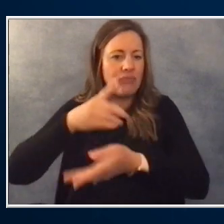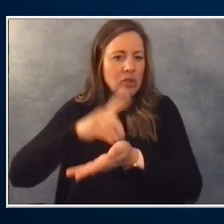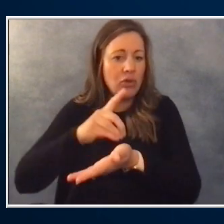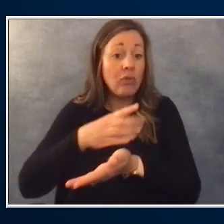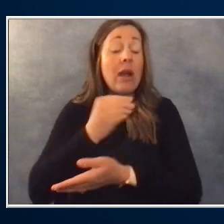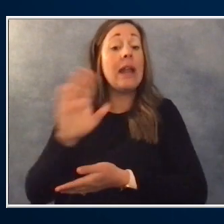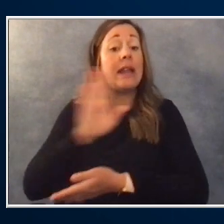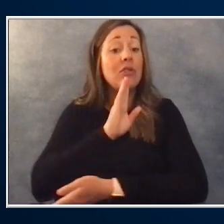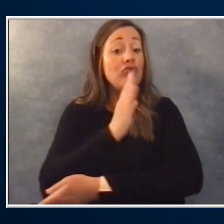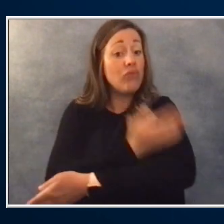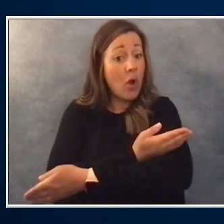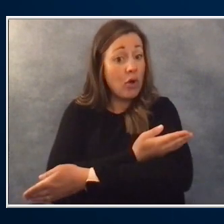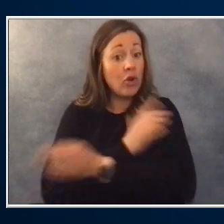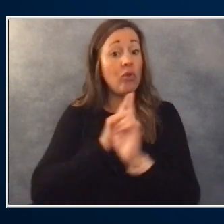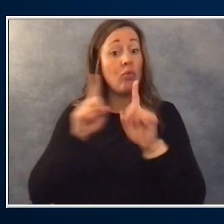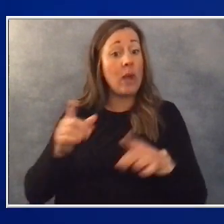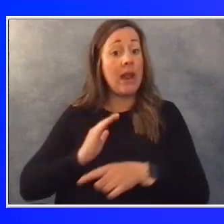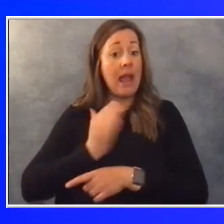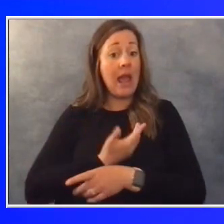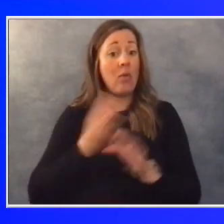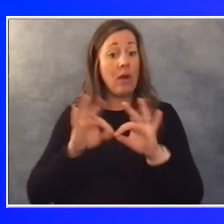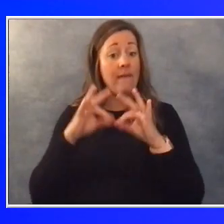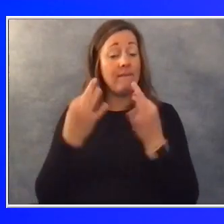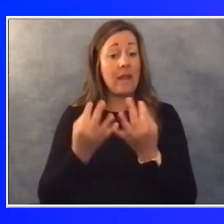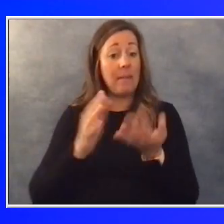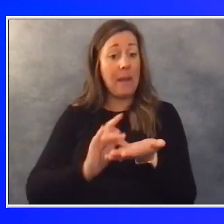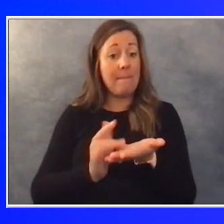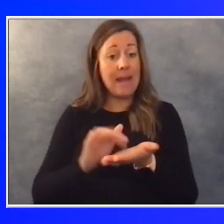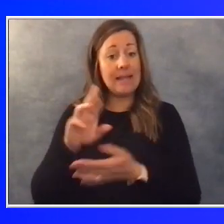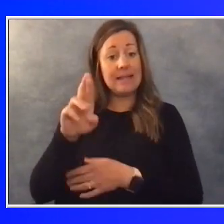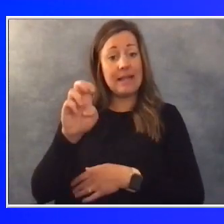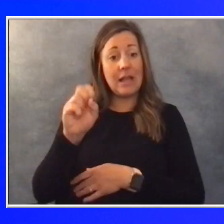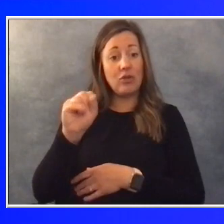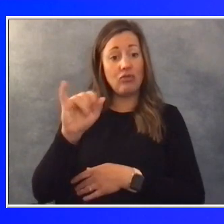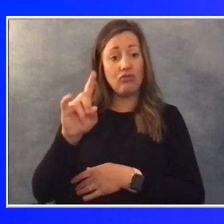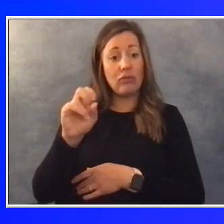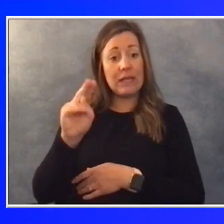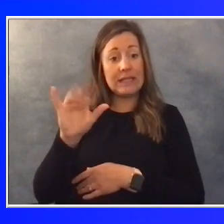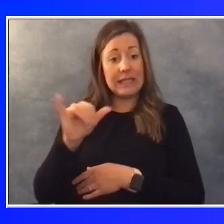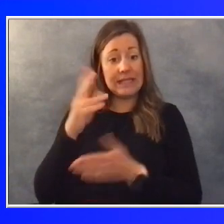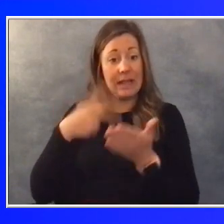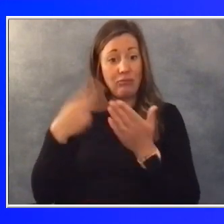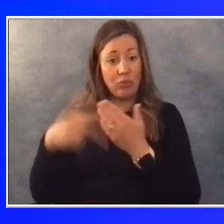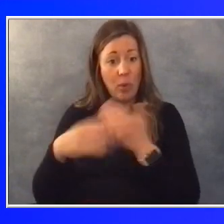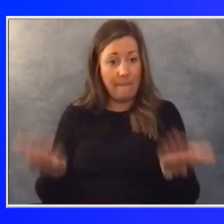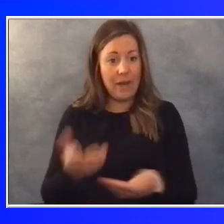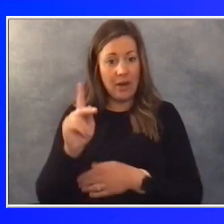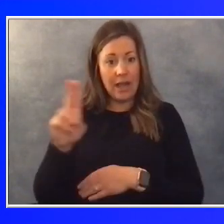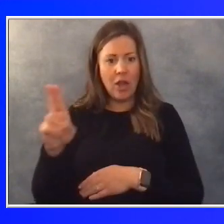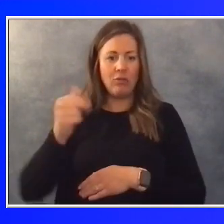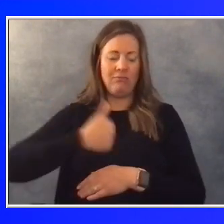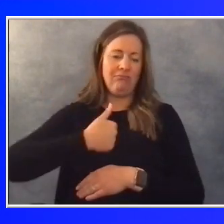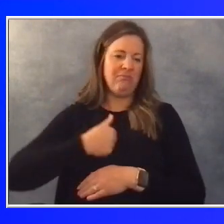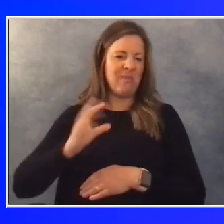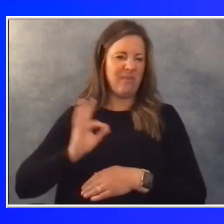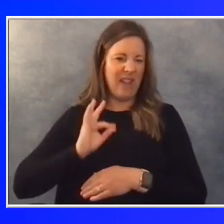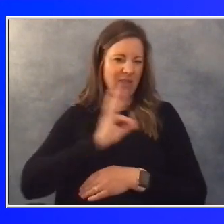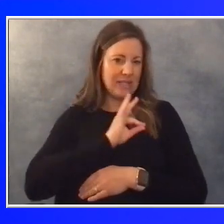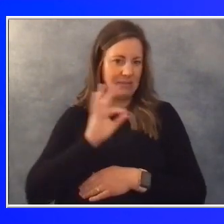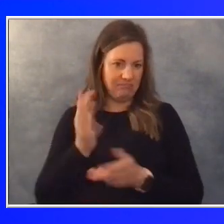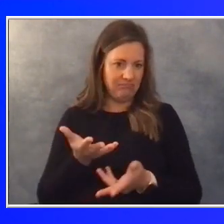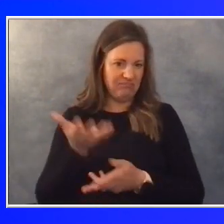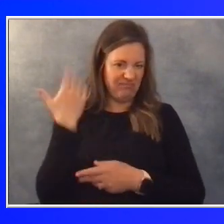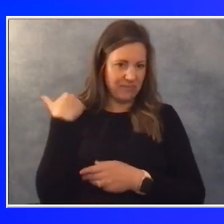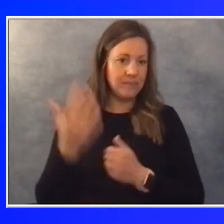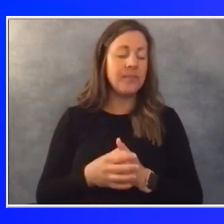daughter attended our family medicine residency here at KU, and I was faculty at that time. And so,